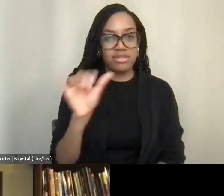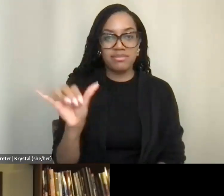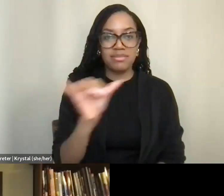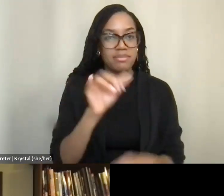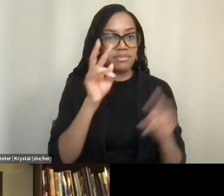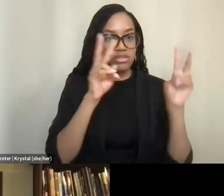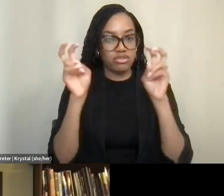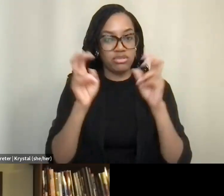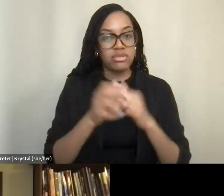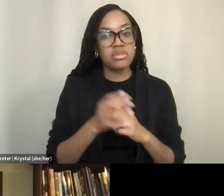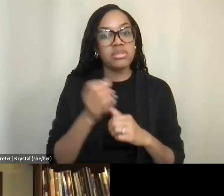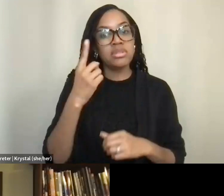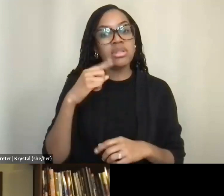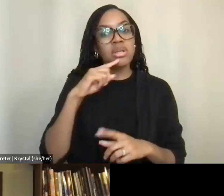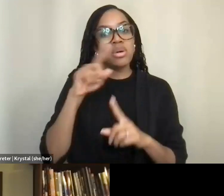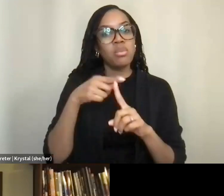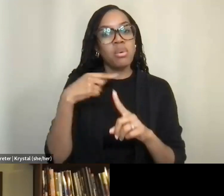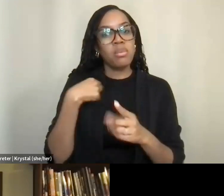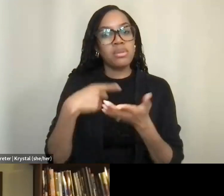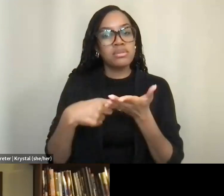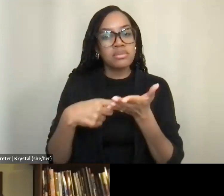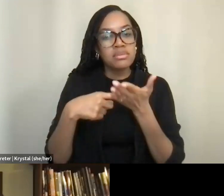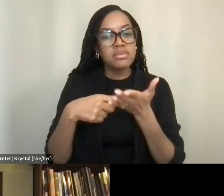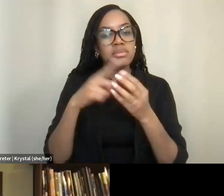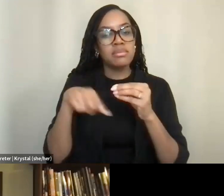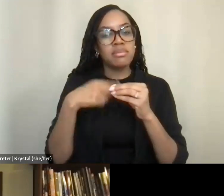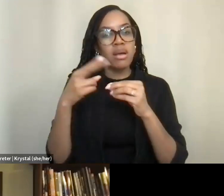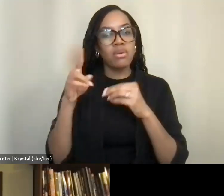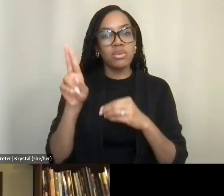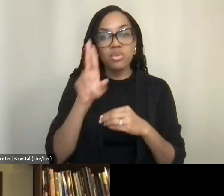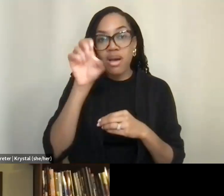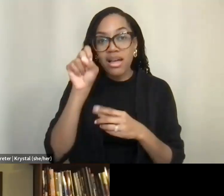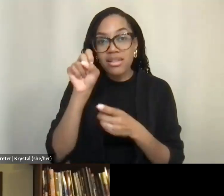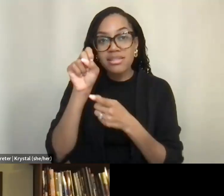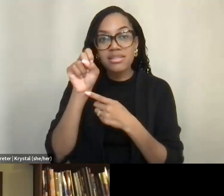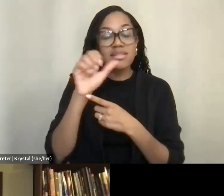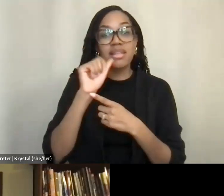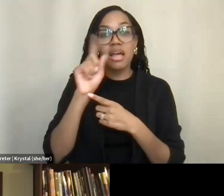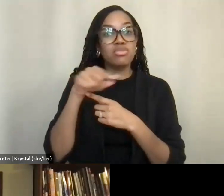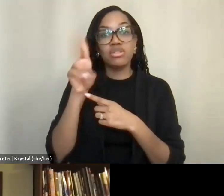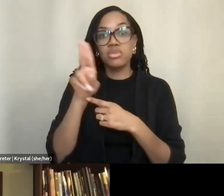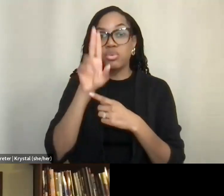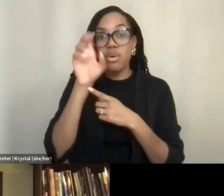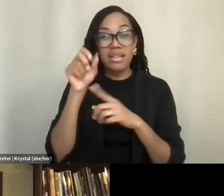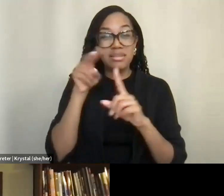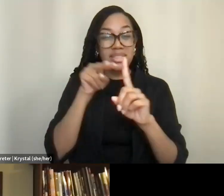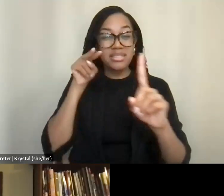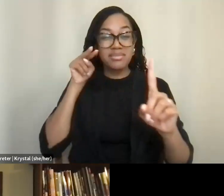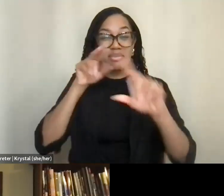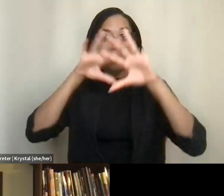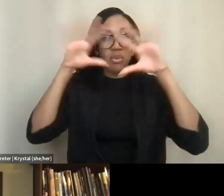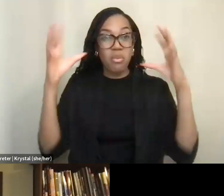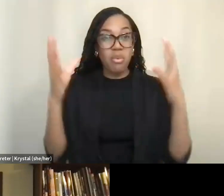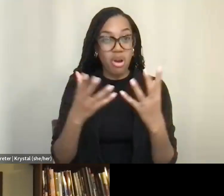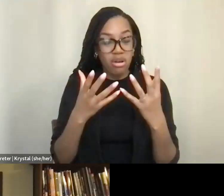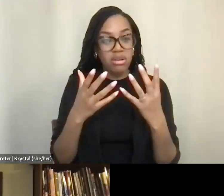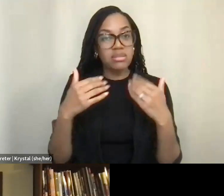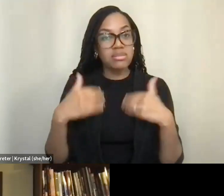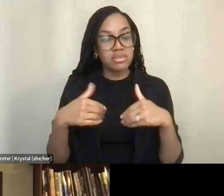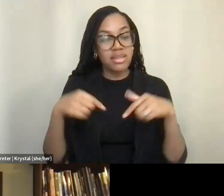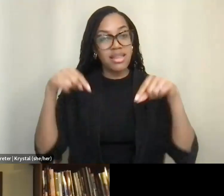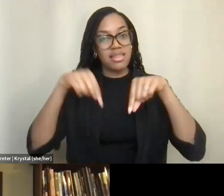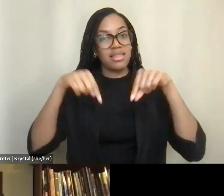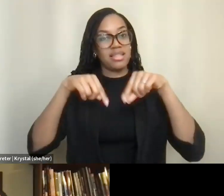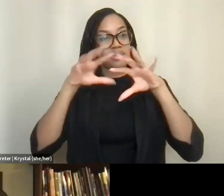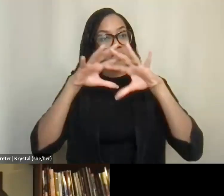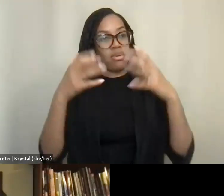we're talking about. That's the planet. Mm. And this is another hot button issue, and